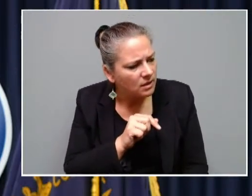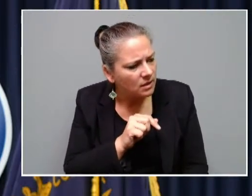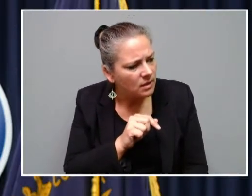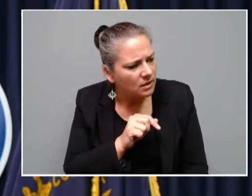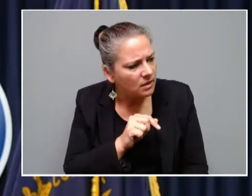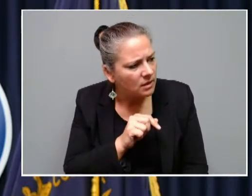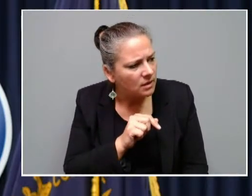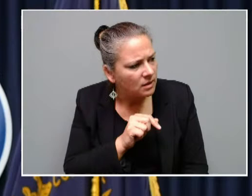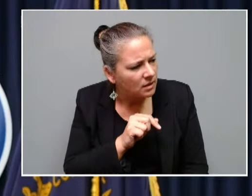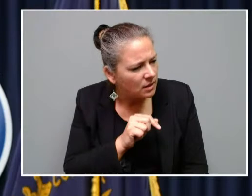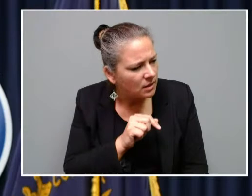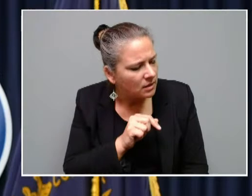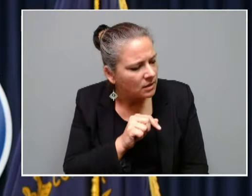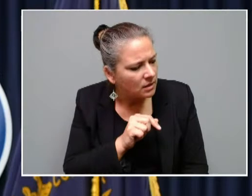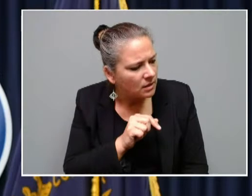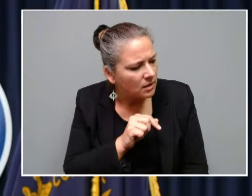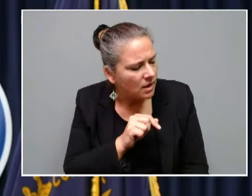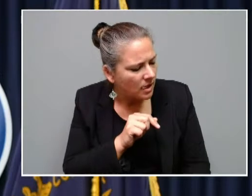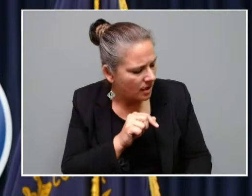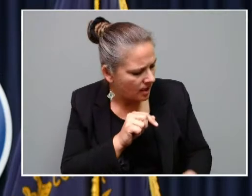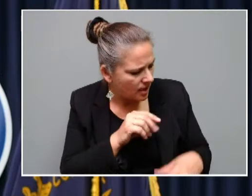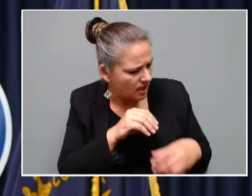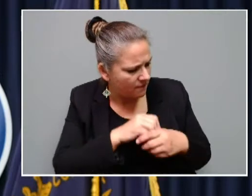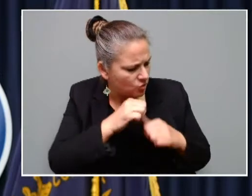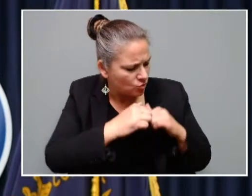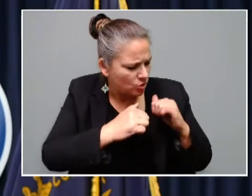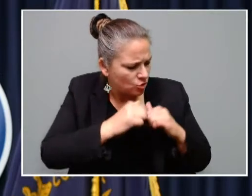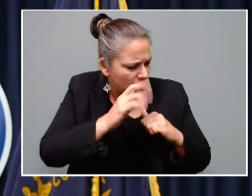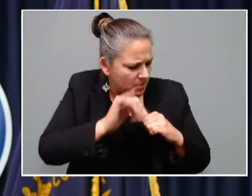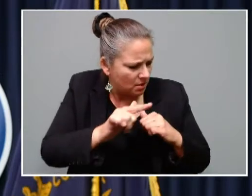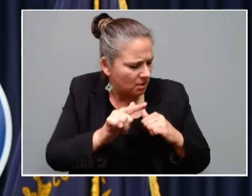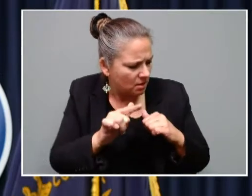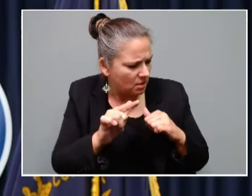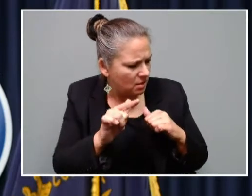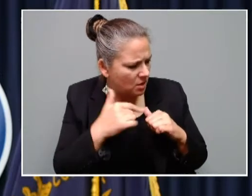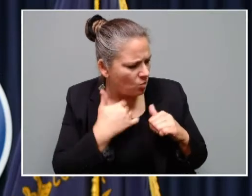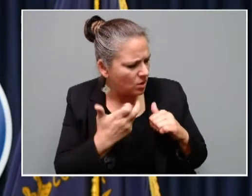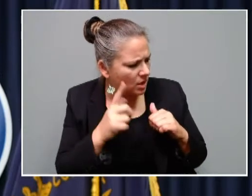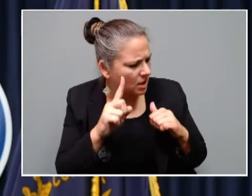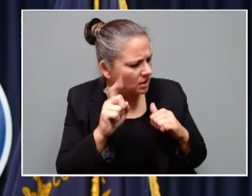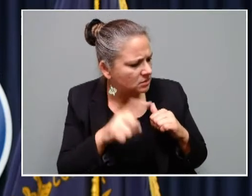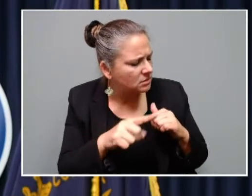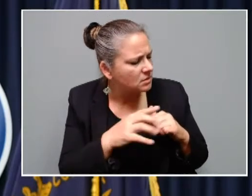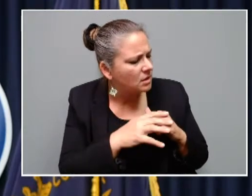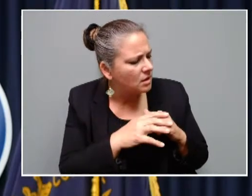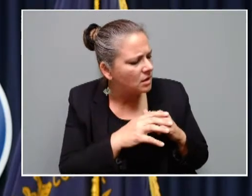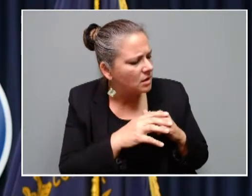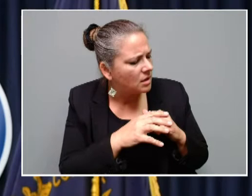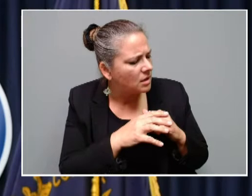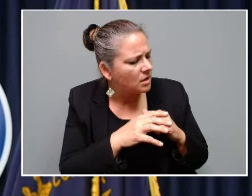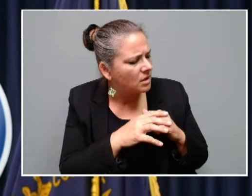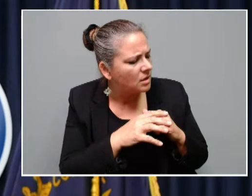the bipartisan infrastructure bill and the Build Back Better bill. There's some consternation about, should Congress vote